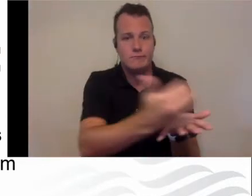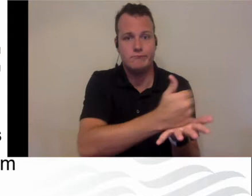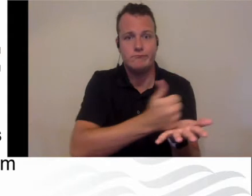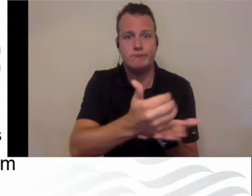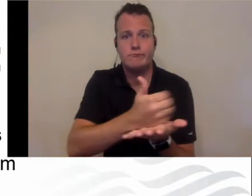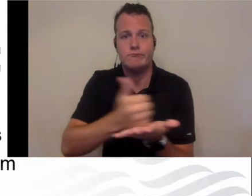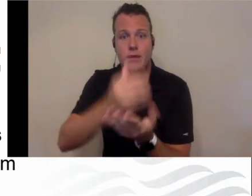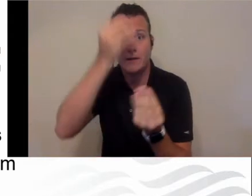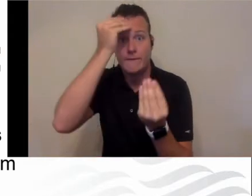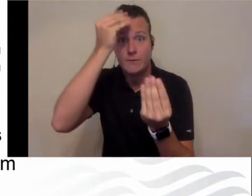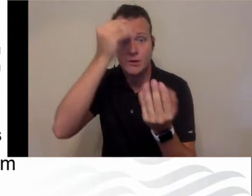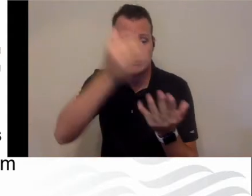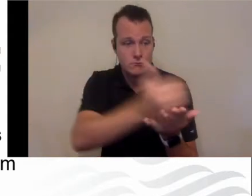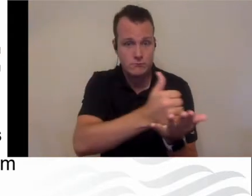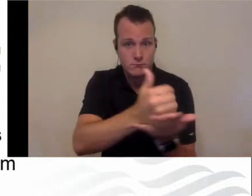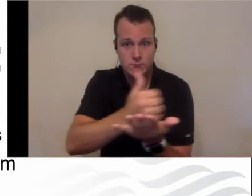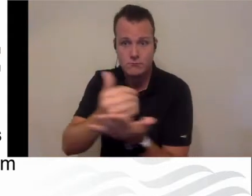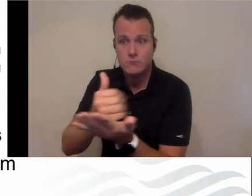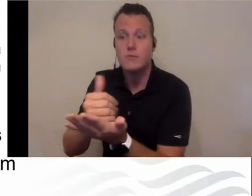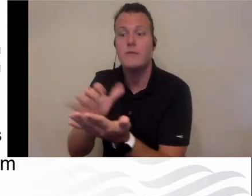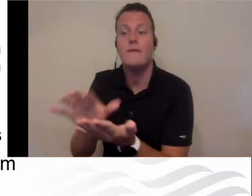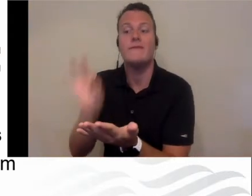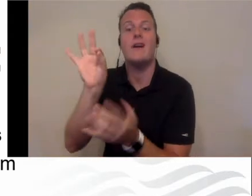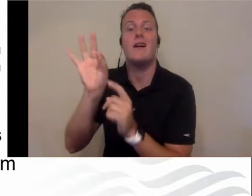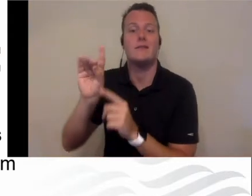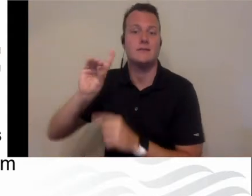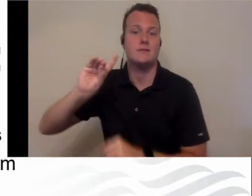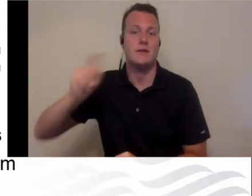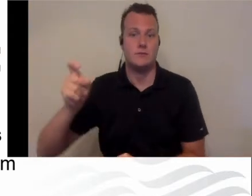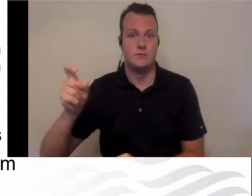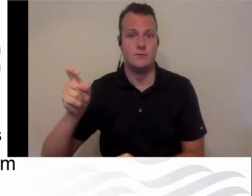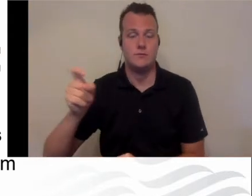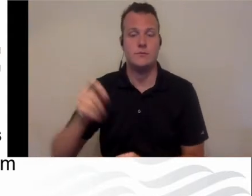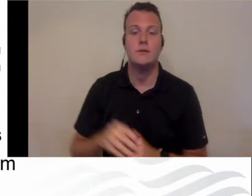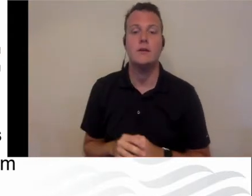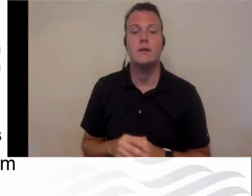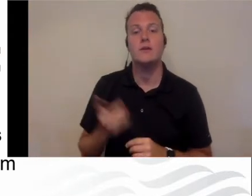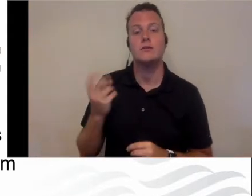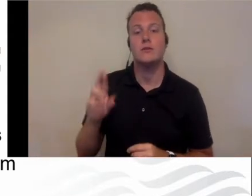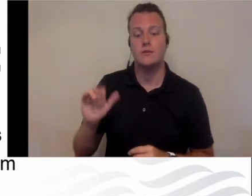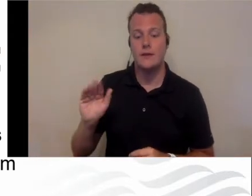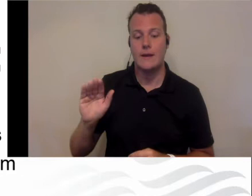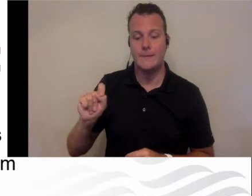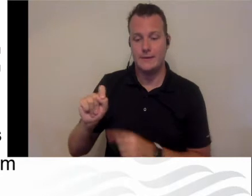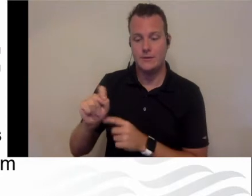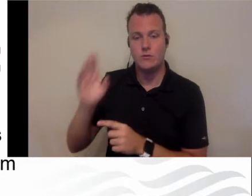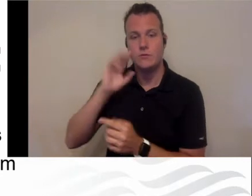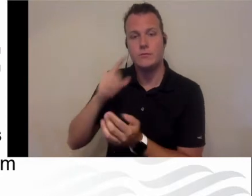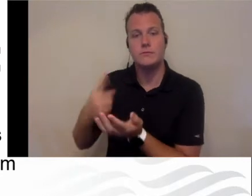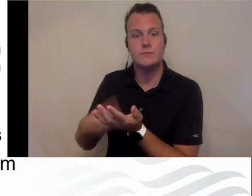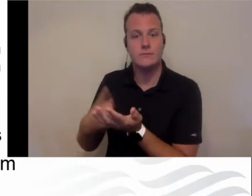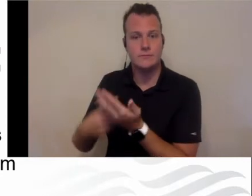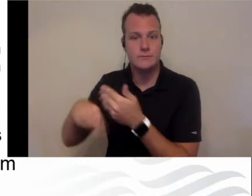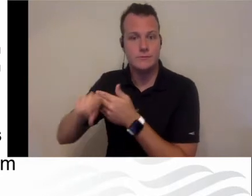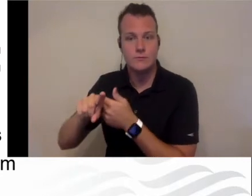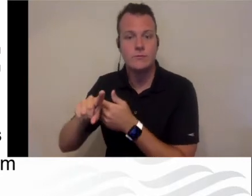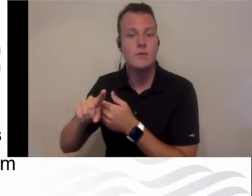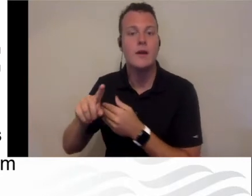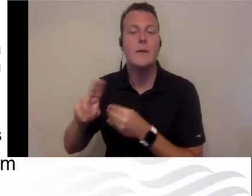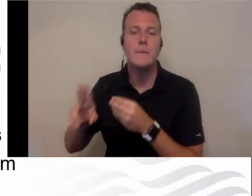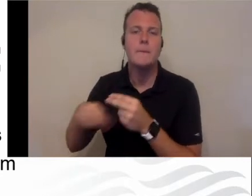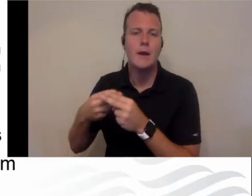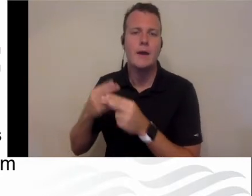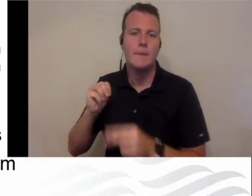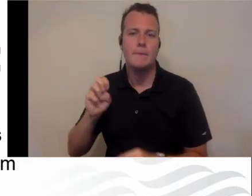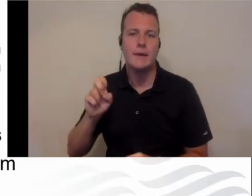for whatever the diagnosis will be. And Dr. Cavett will be talking to you next week, not only about